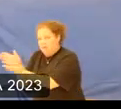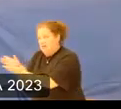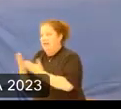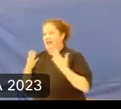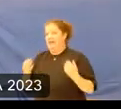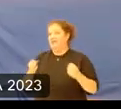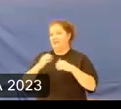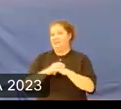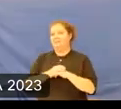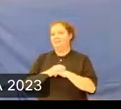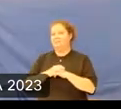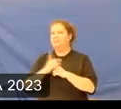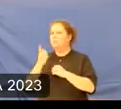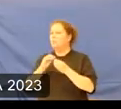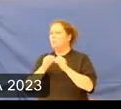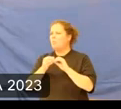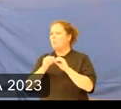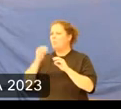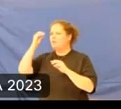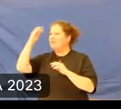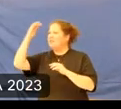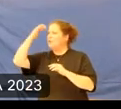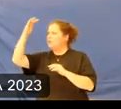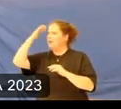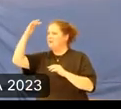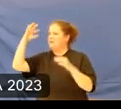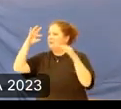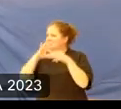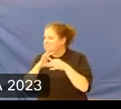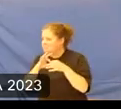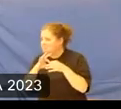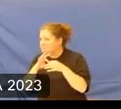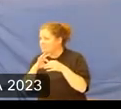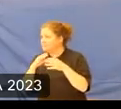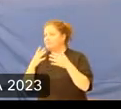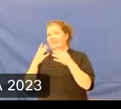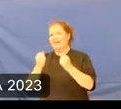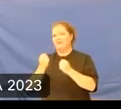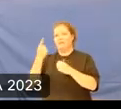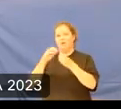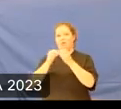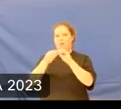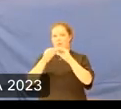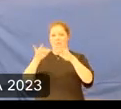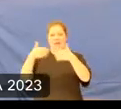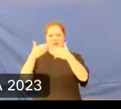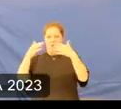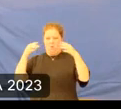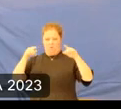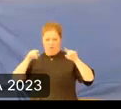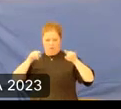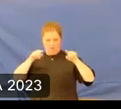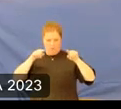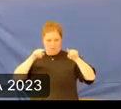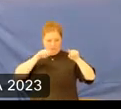problem that Judith Holler and I pointed out is that there is a binding problem. That is the problem that